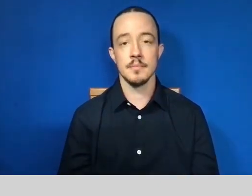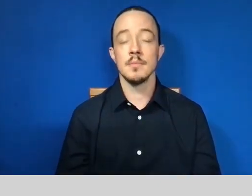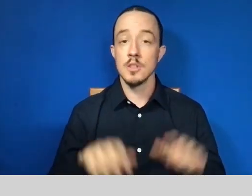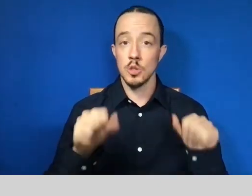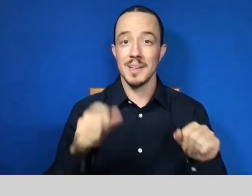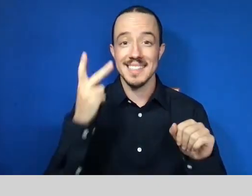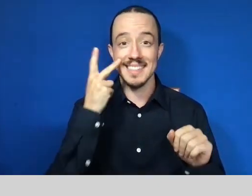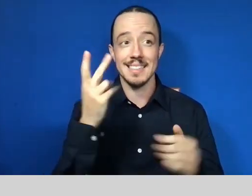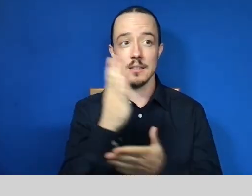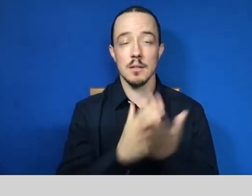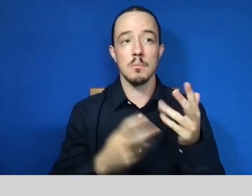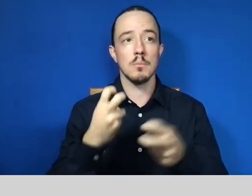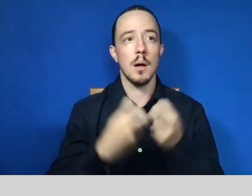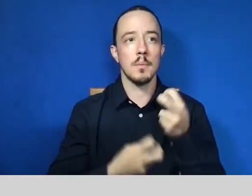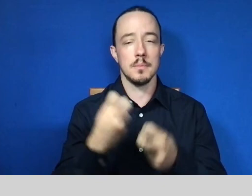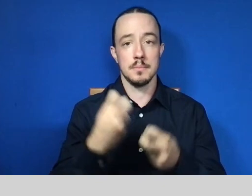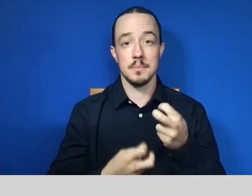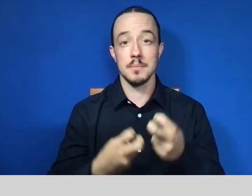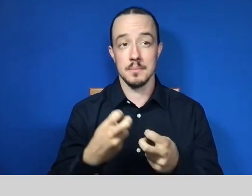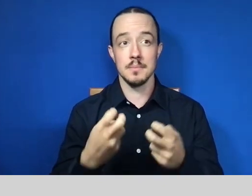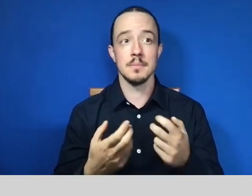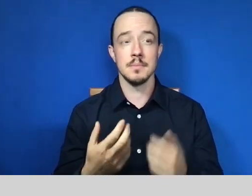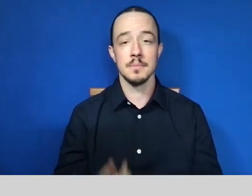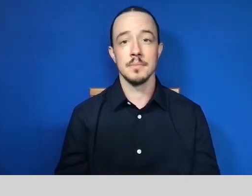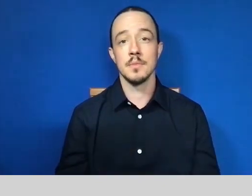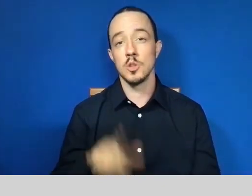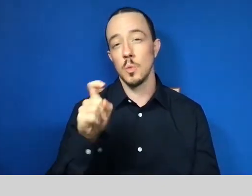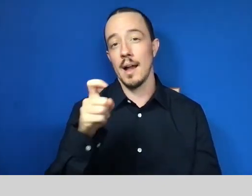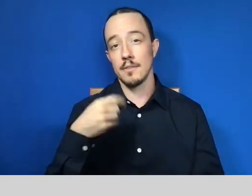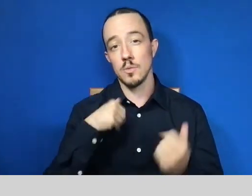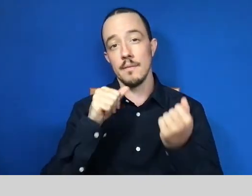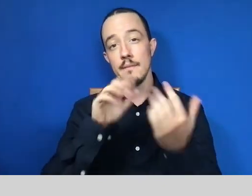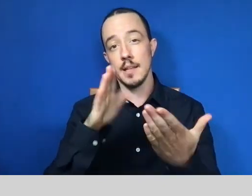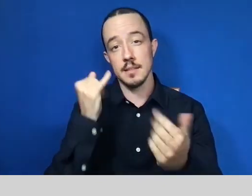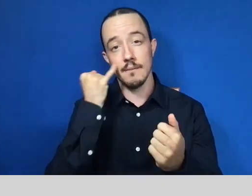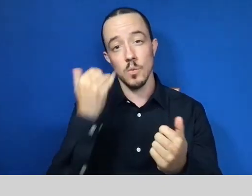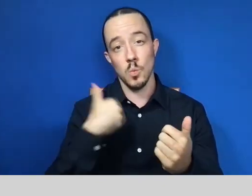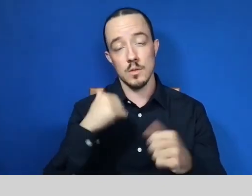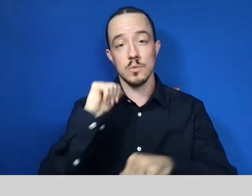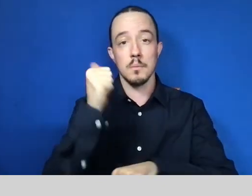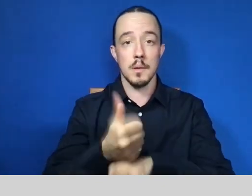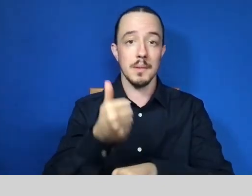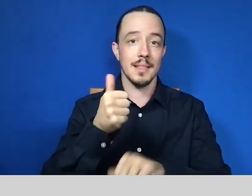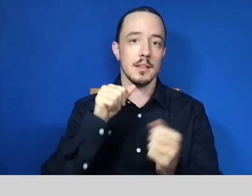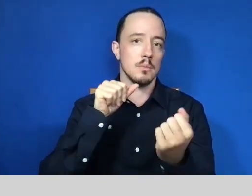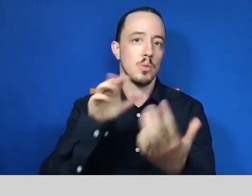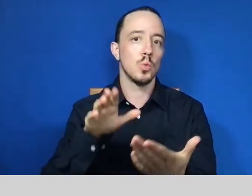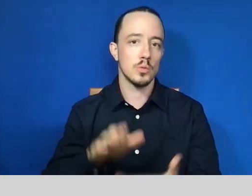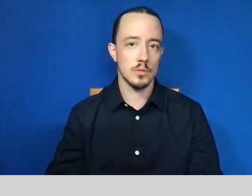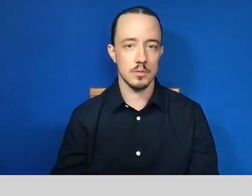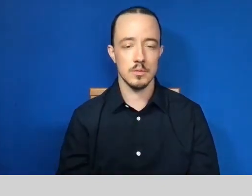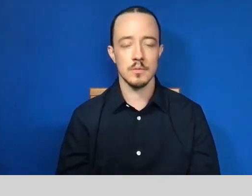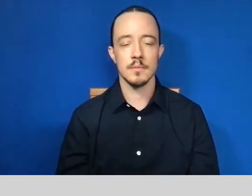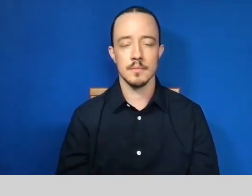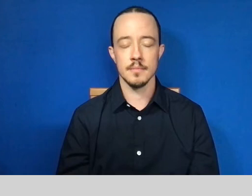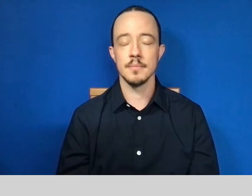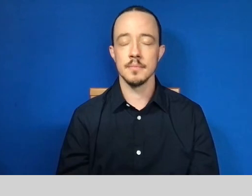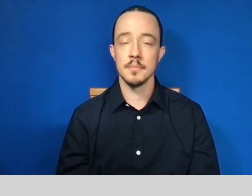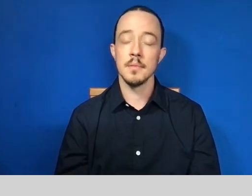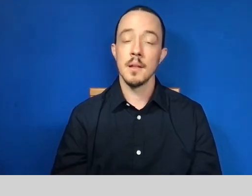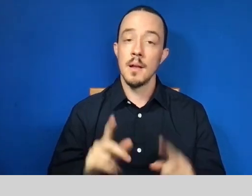see, there are some problems that you would have to tackle if you would like to implement this approach.